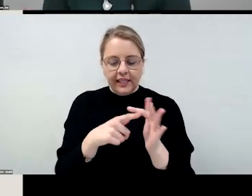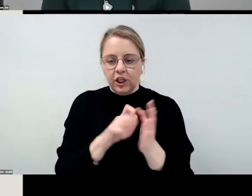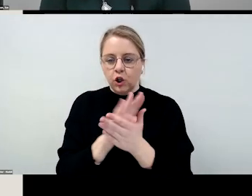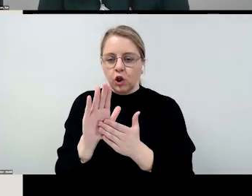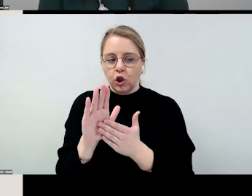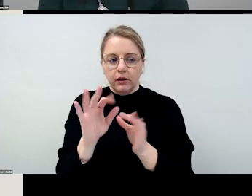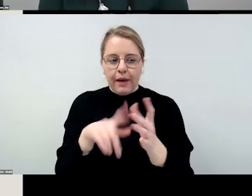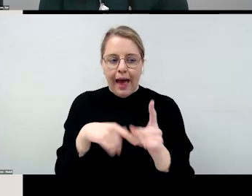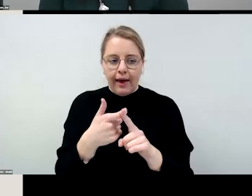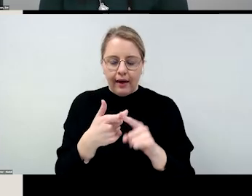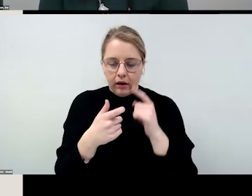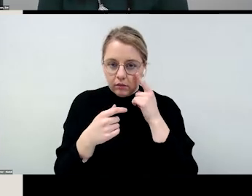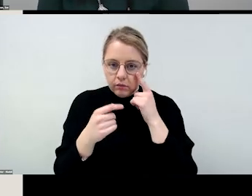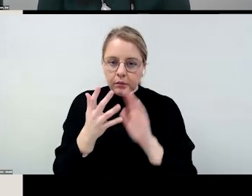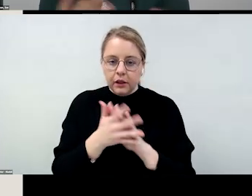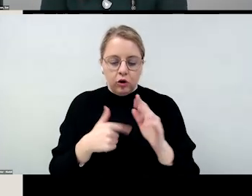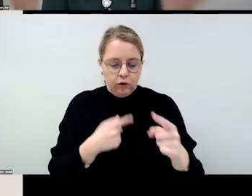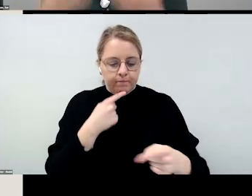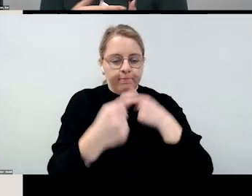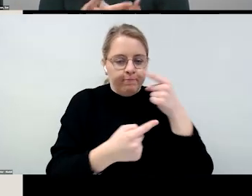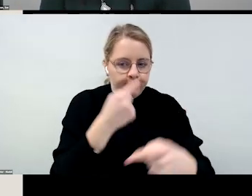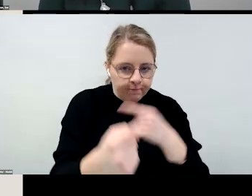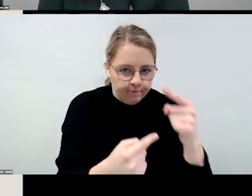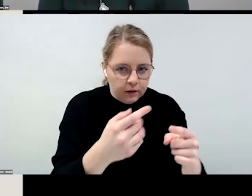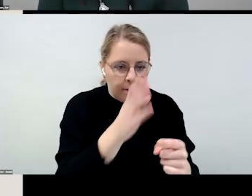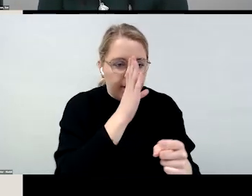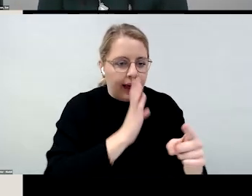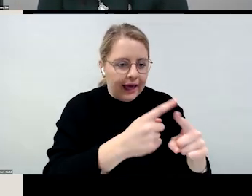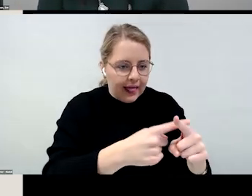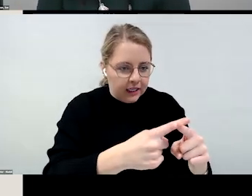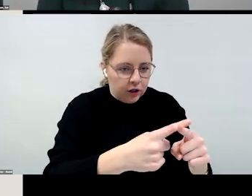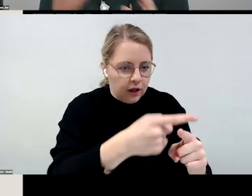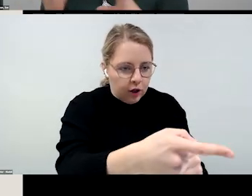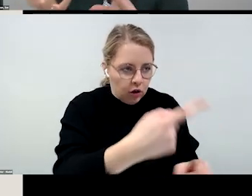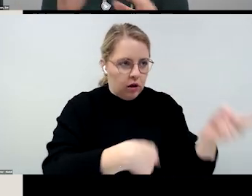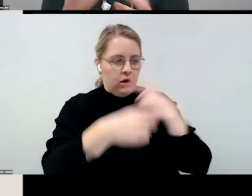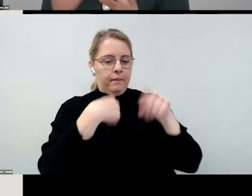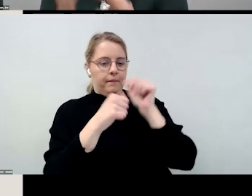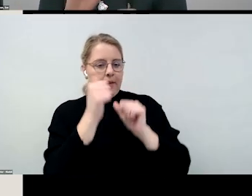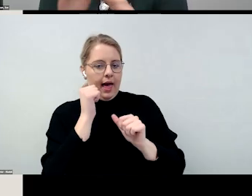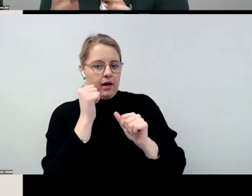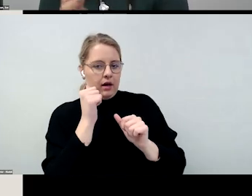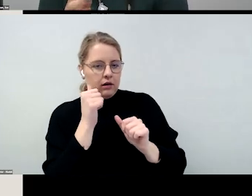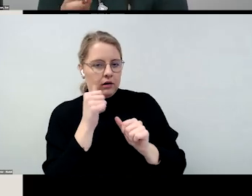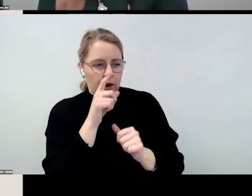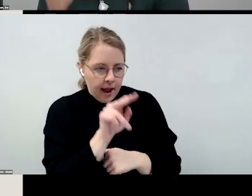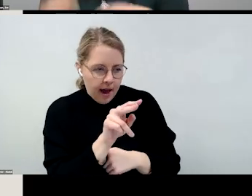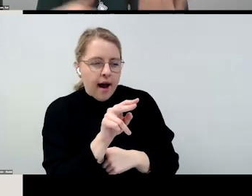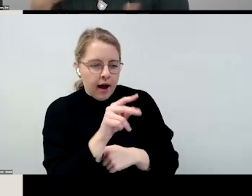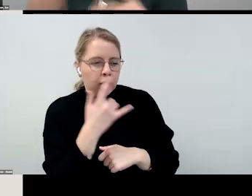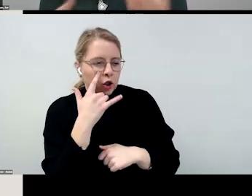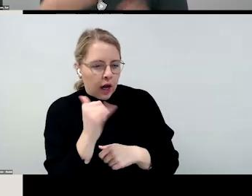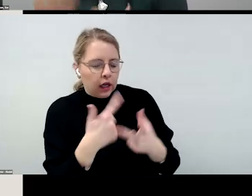you explain a concept to someone in plain English and you ask them to explain it back to you in their own words. You can check for any gaps in